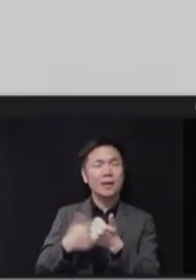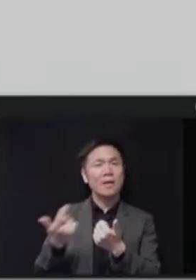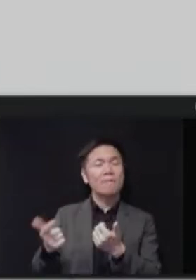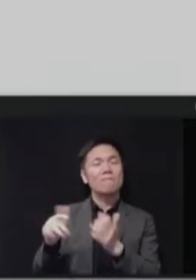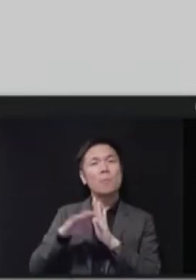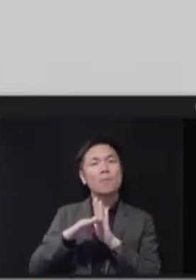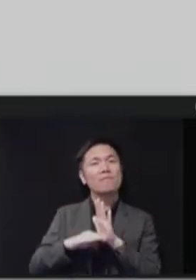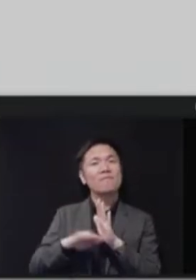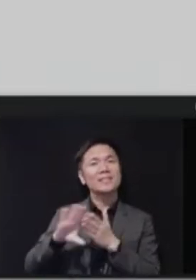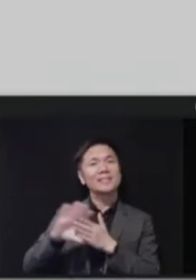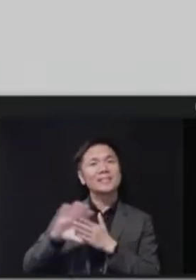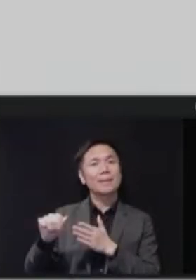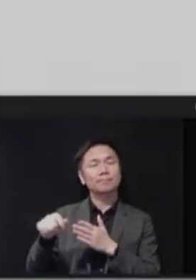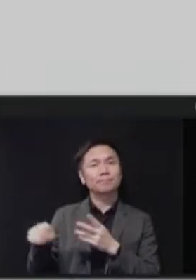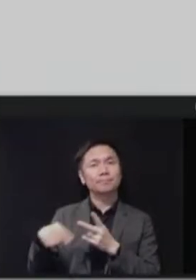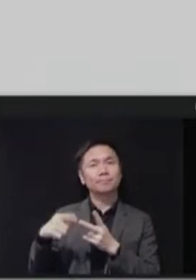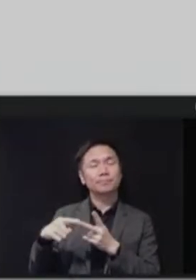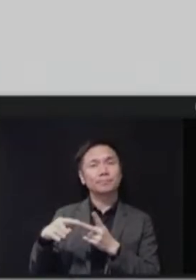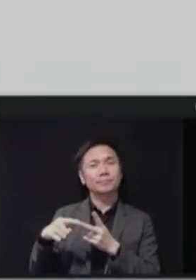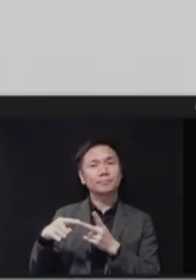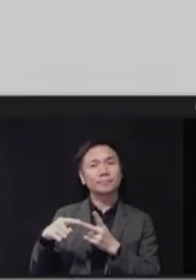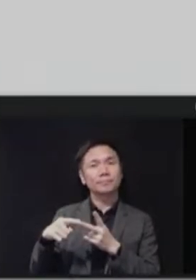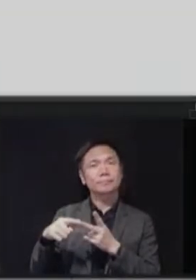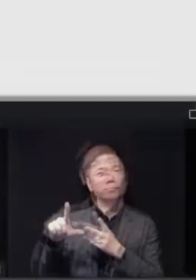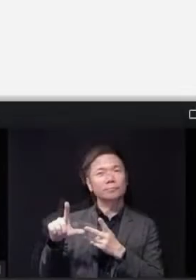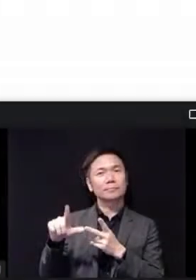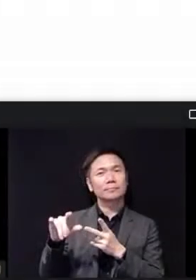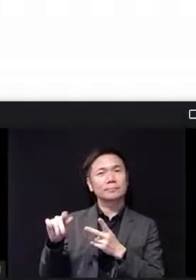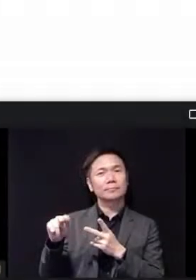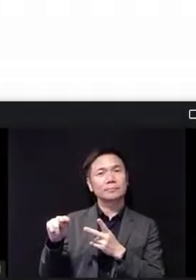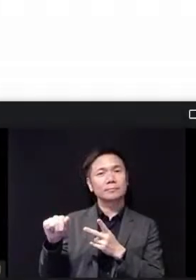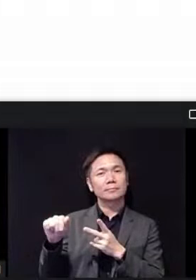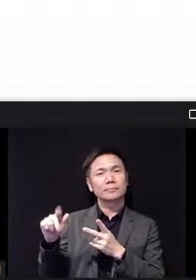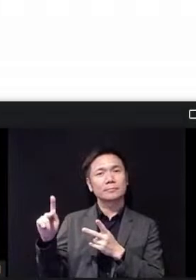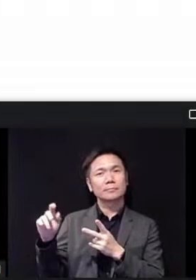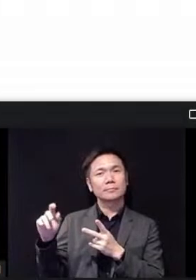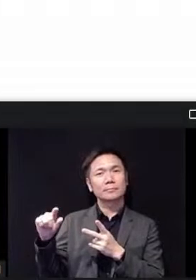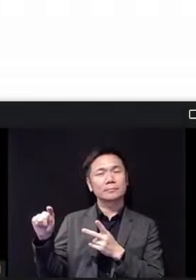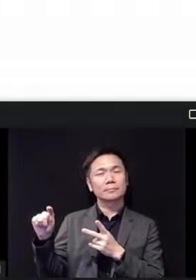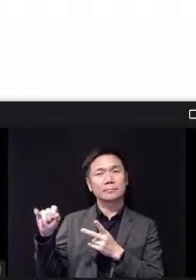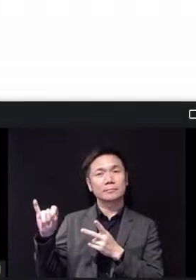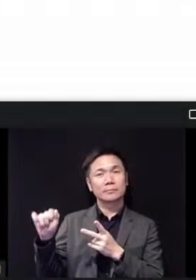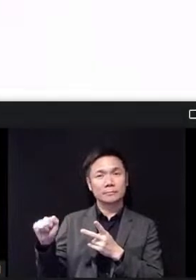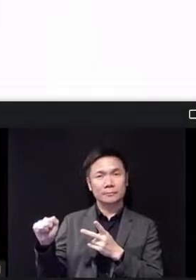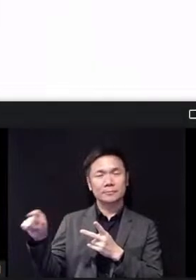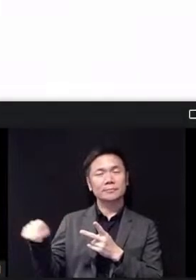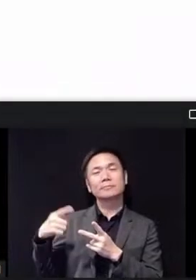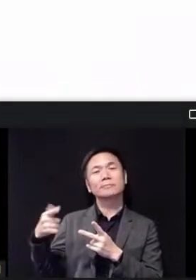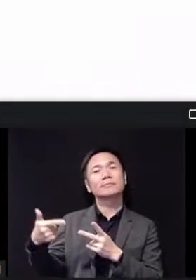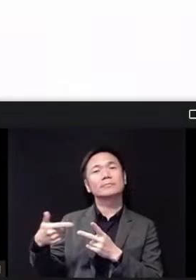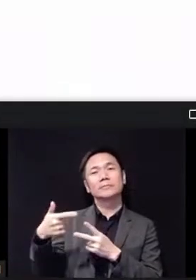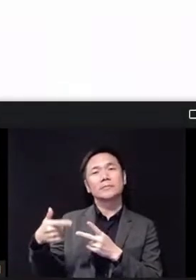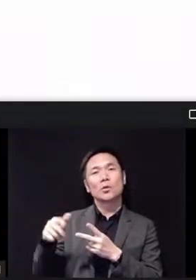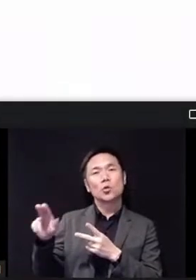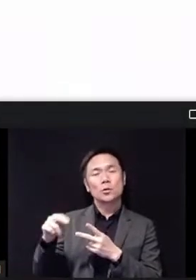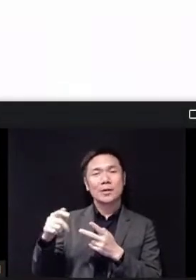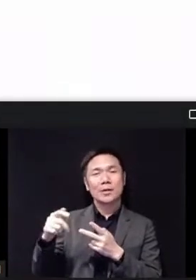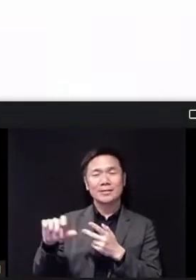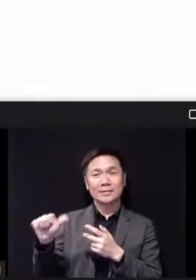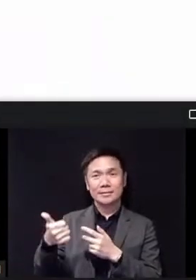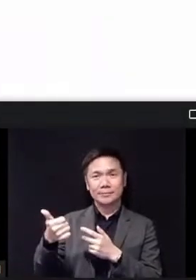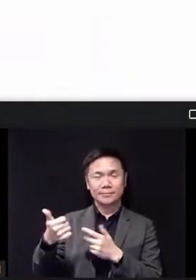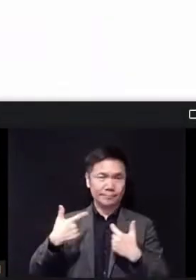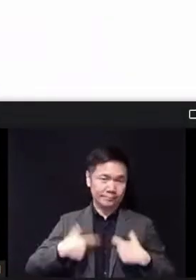of ESCAP, and Ms. Diana Keita, UN Assistant Secretary General and